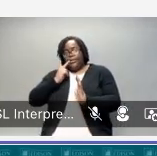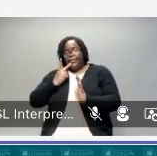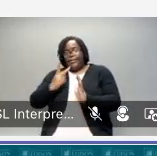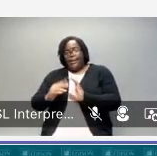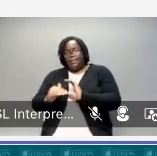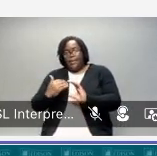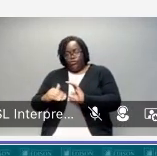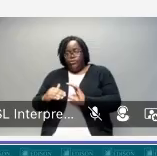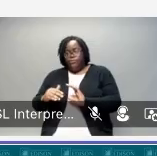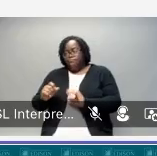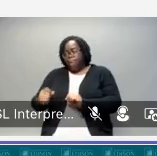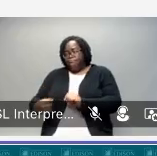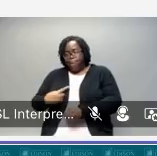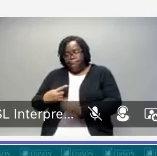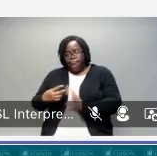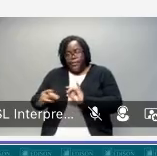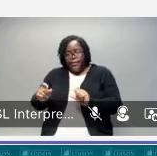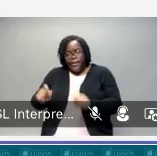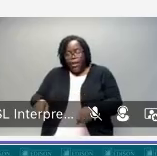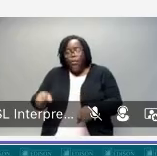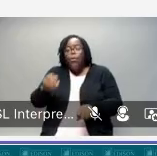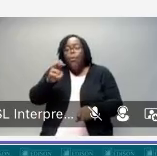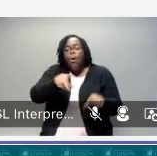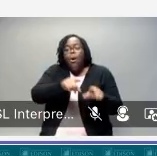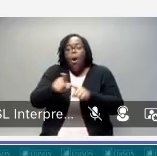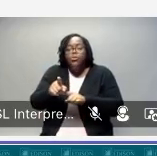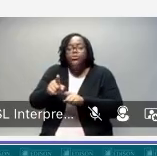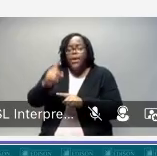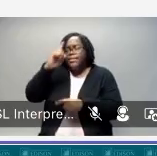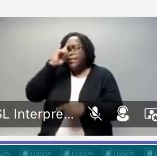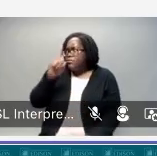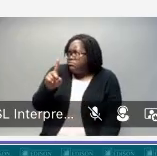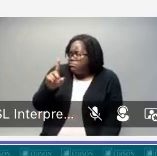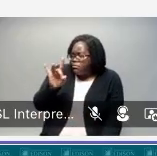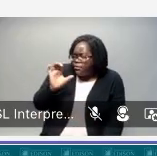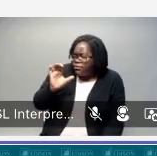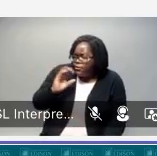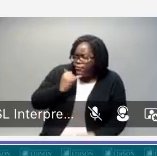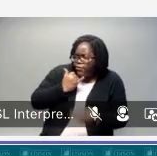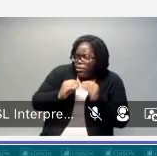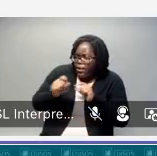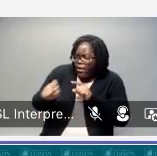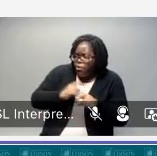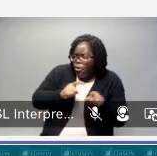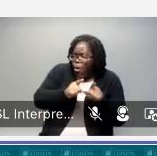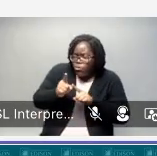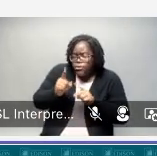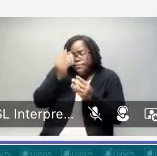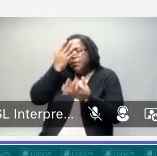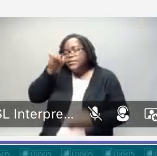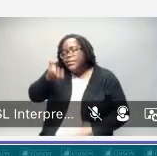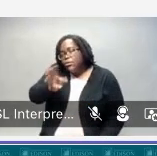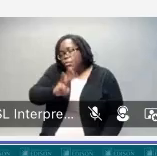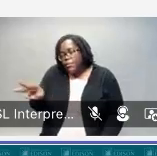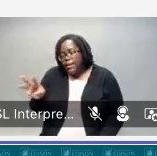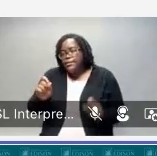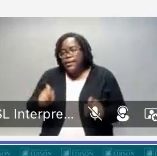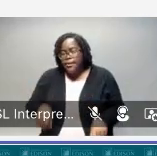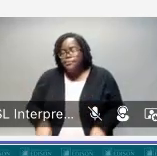message through there. Or there is I believe a 1-800 number that you can call us as well to submit your concerns